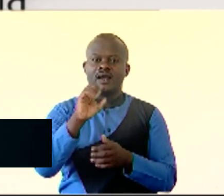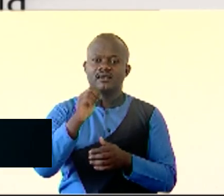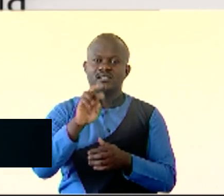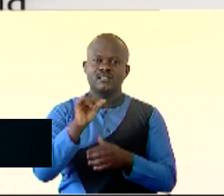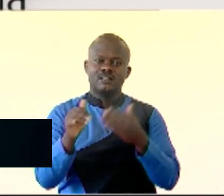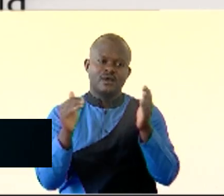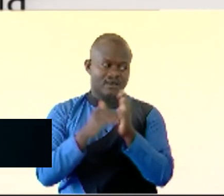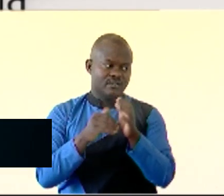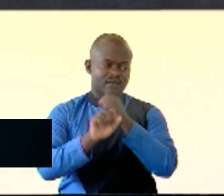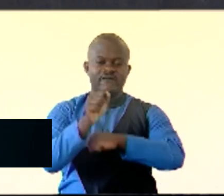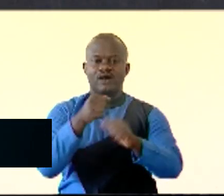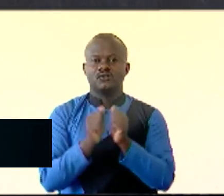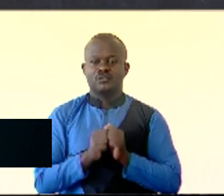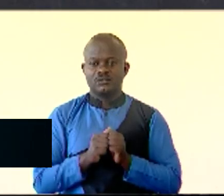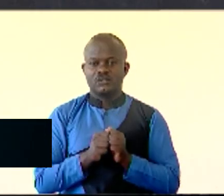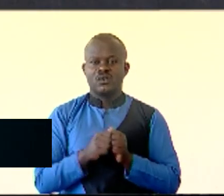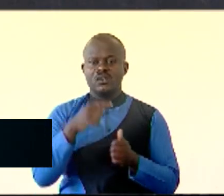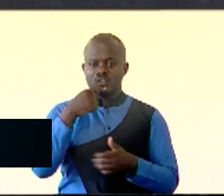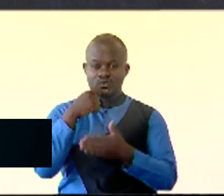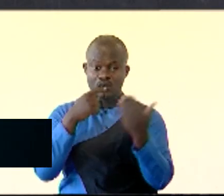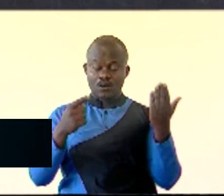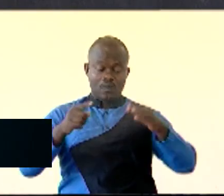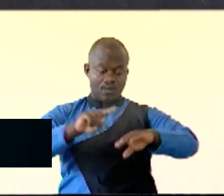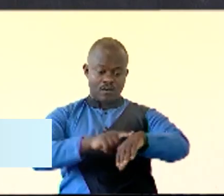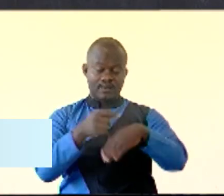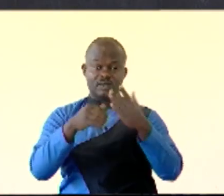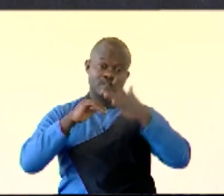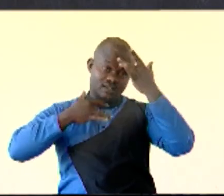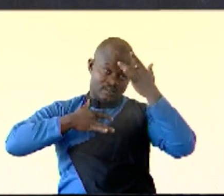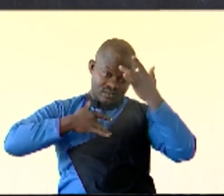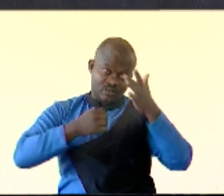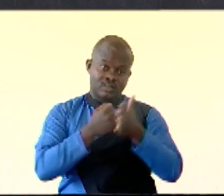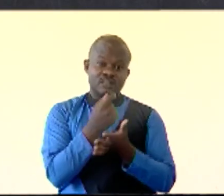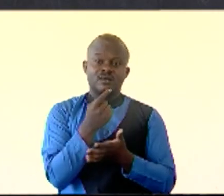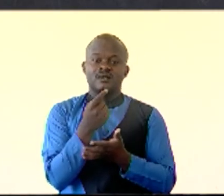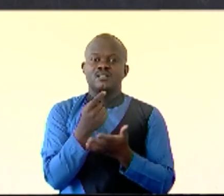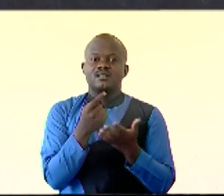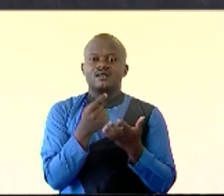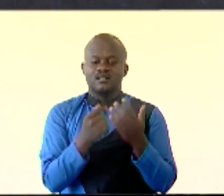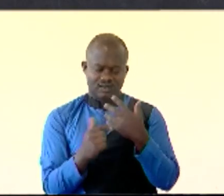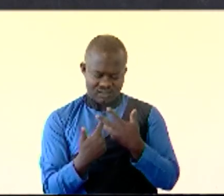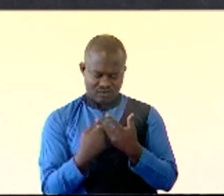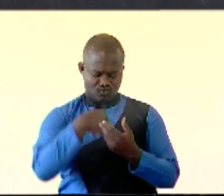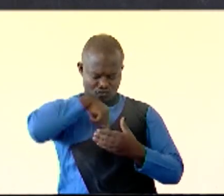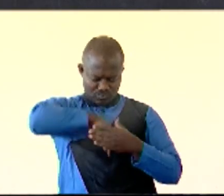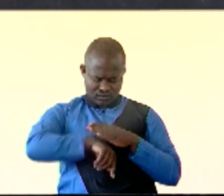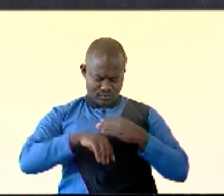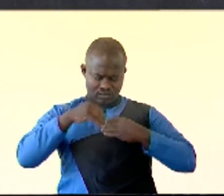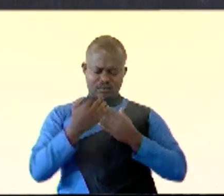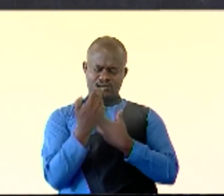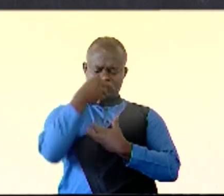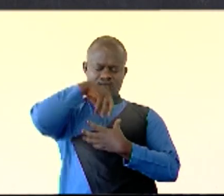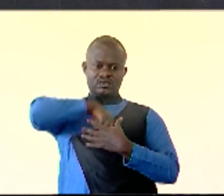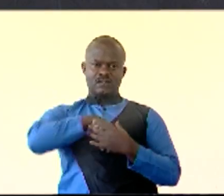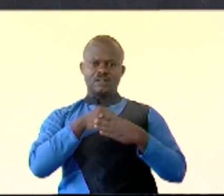even fungi. So once the disease-causing agent, bacteria, enters into your body, there must be a line of